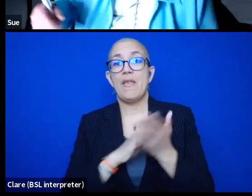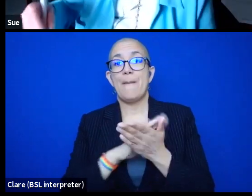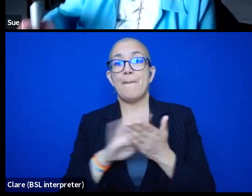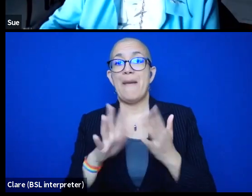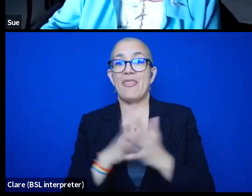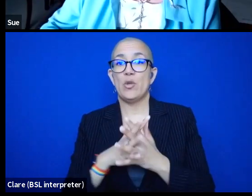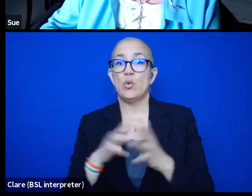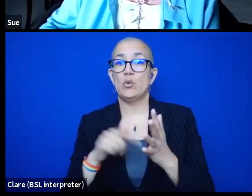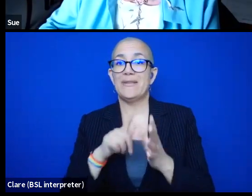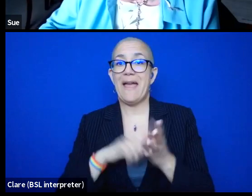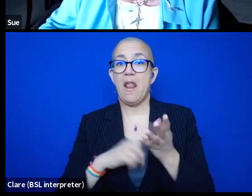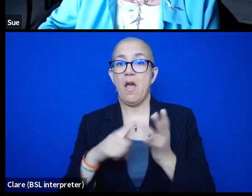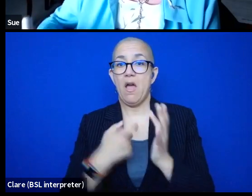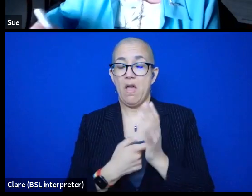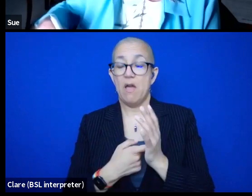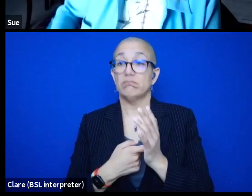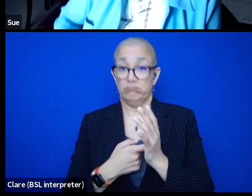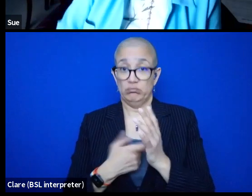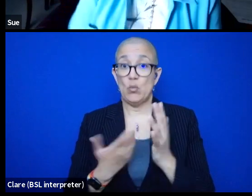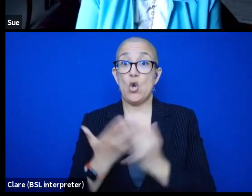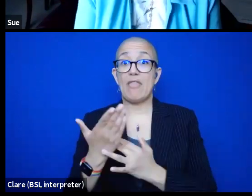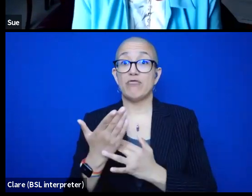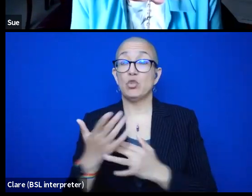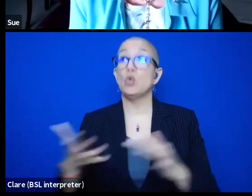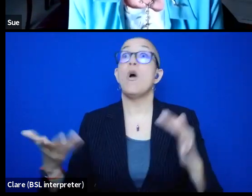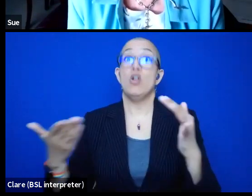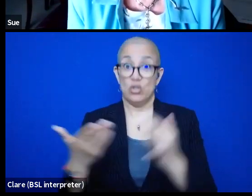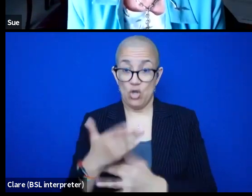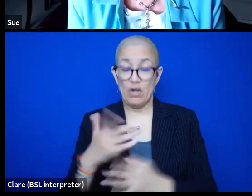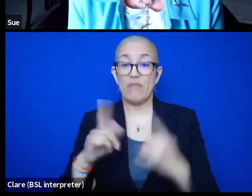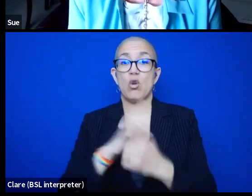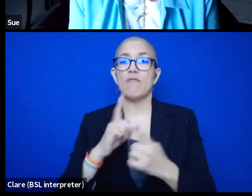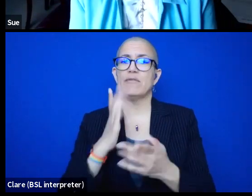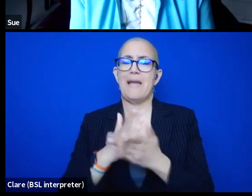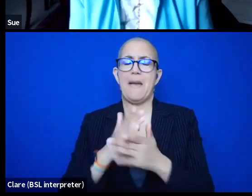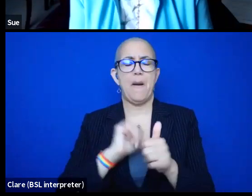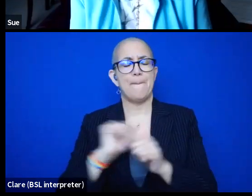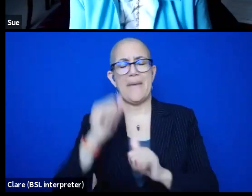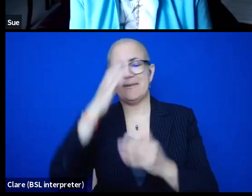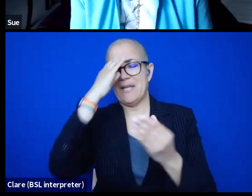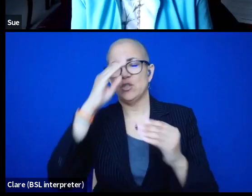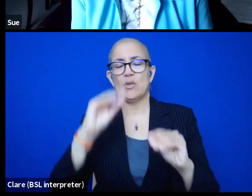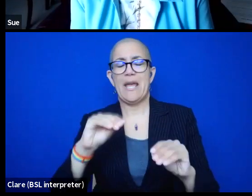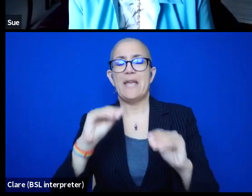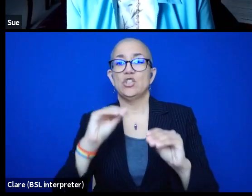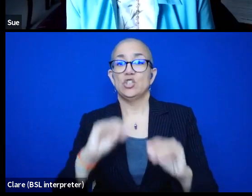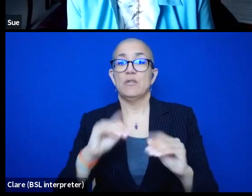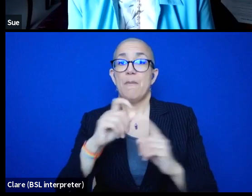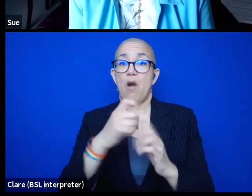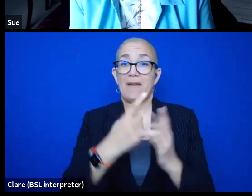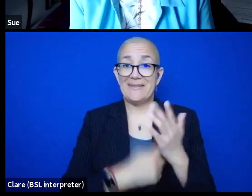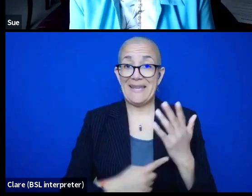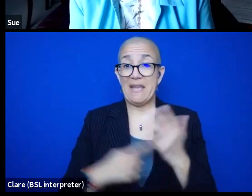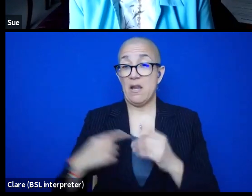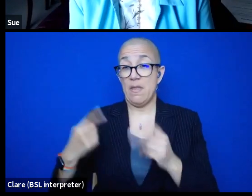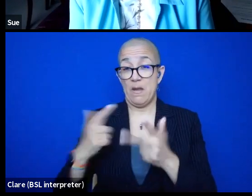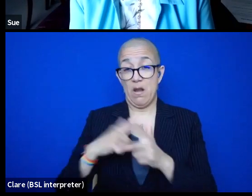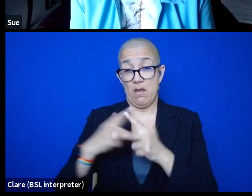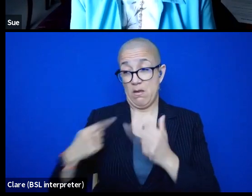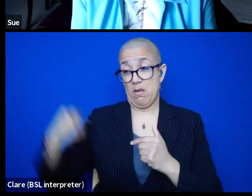it through. We got it through conference. And do you know what? It was our best education policy in the 92 election, the 97 election, the